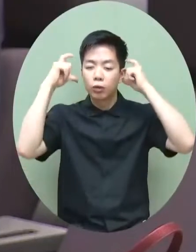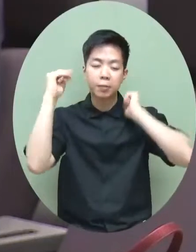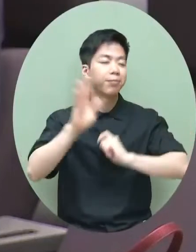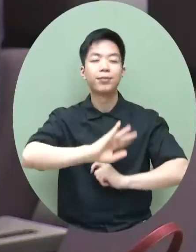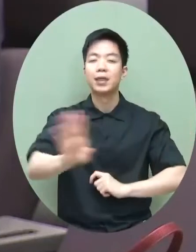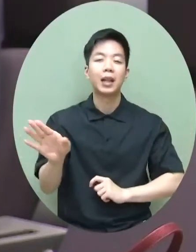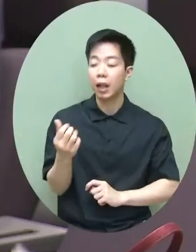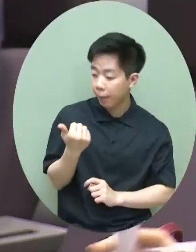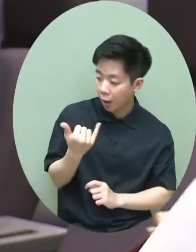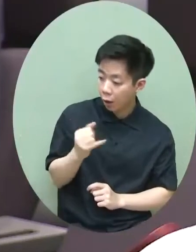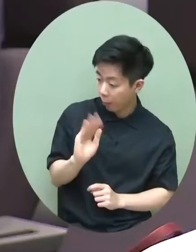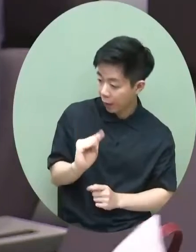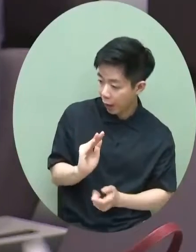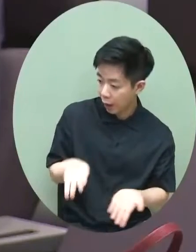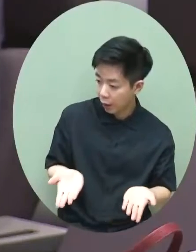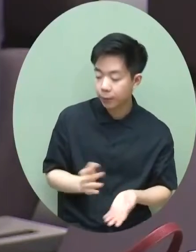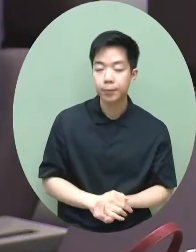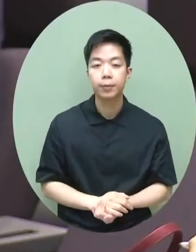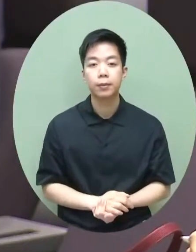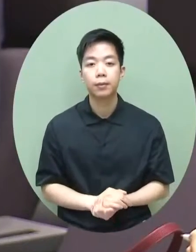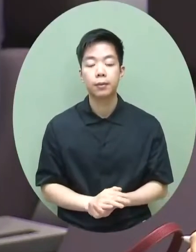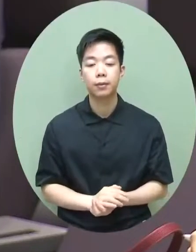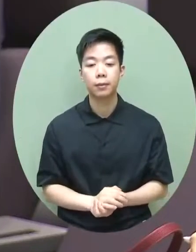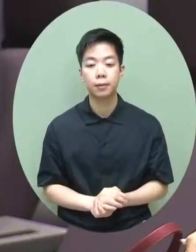possible? Yeah, that's it.